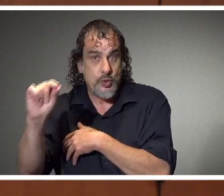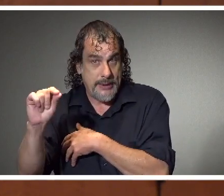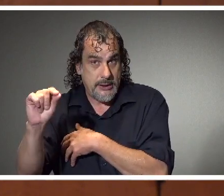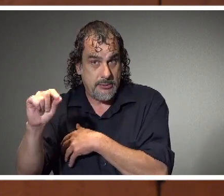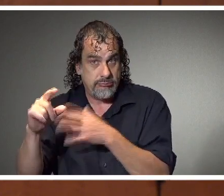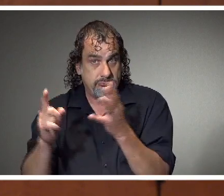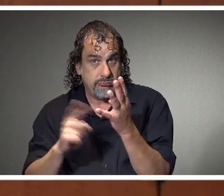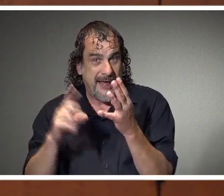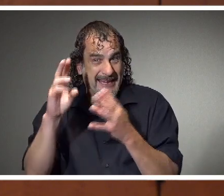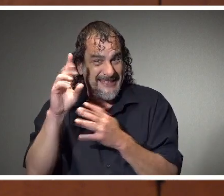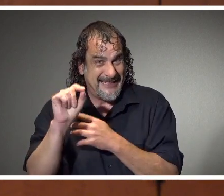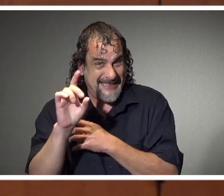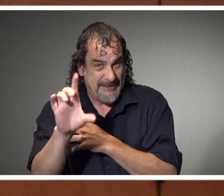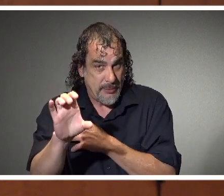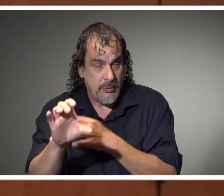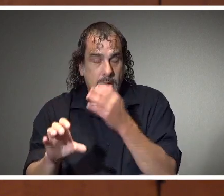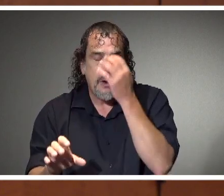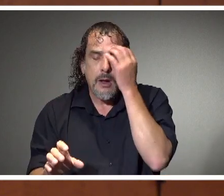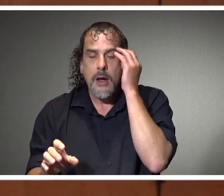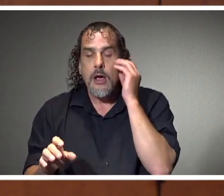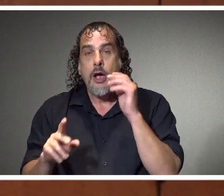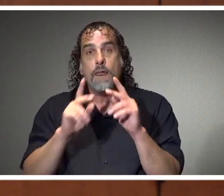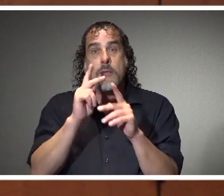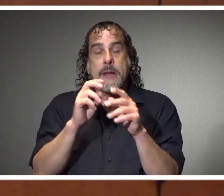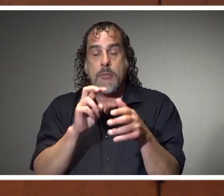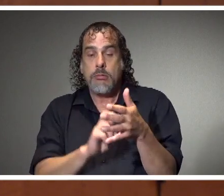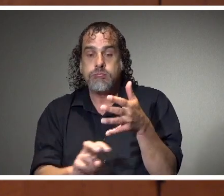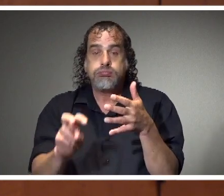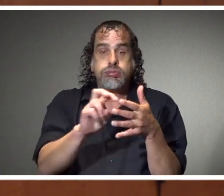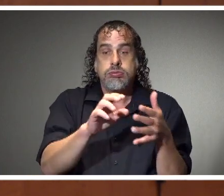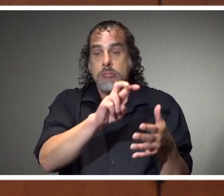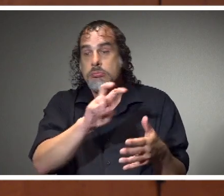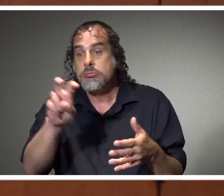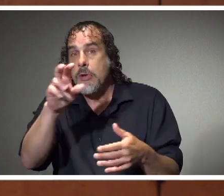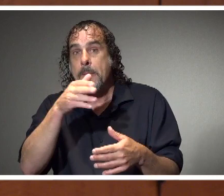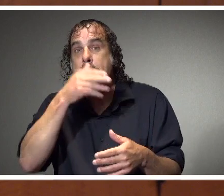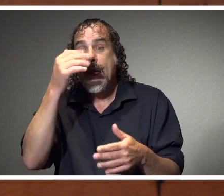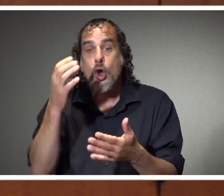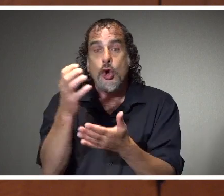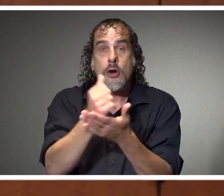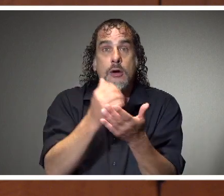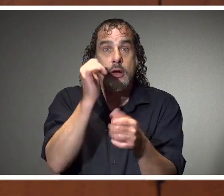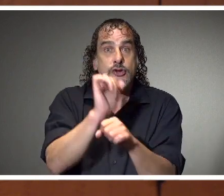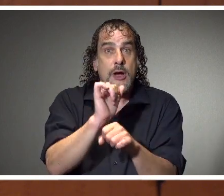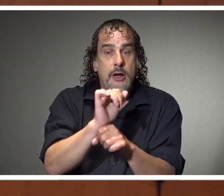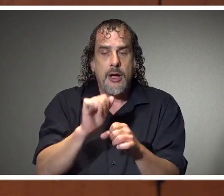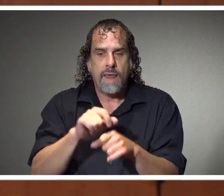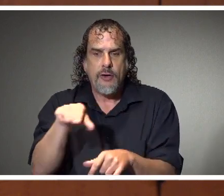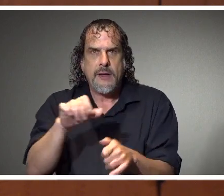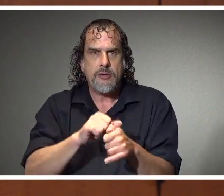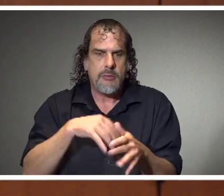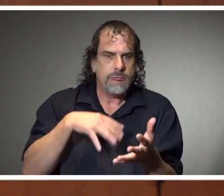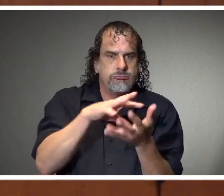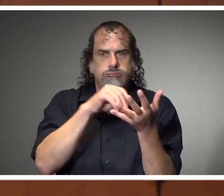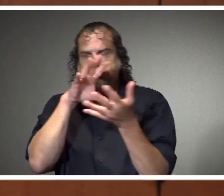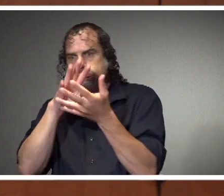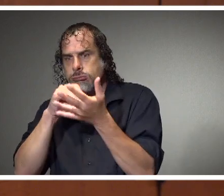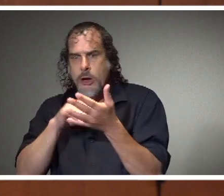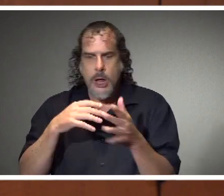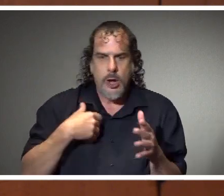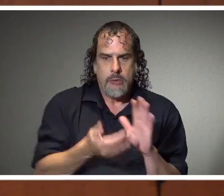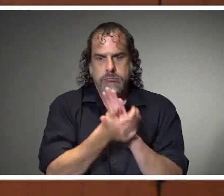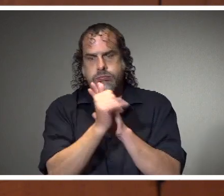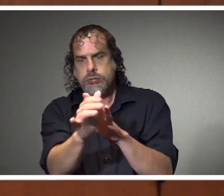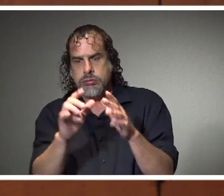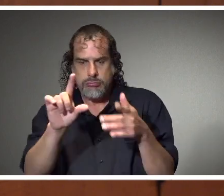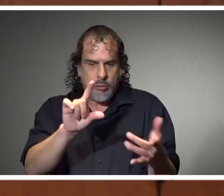way to get Mississippians into higher paying jobs is to get more Mississippians qualified for the high-tech, higher paying